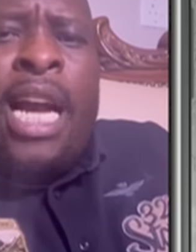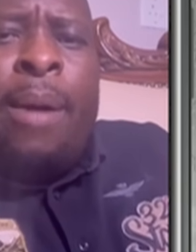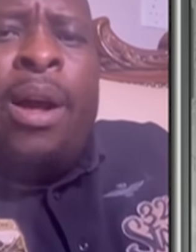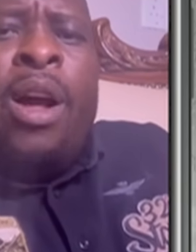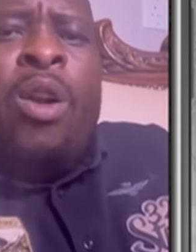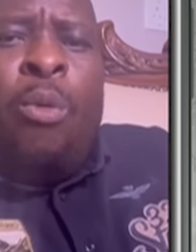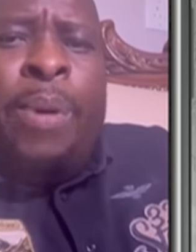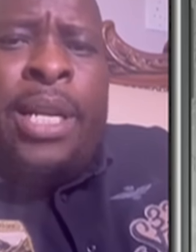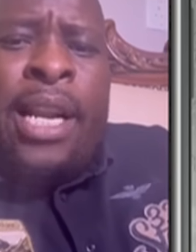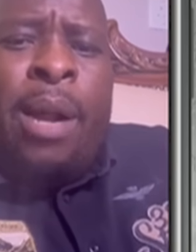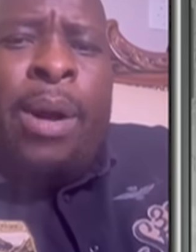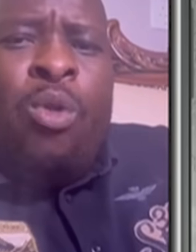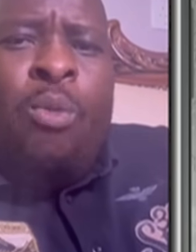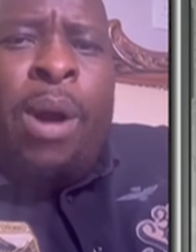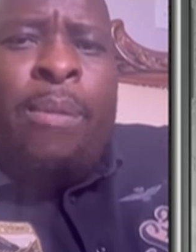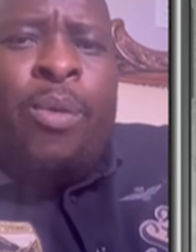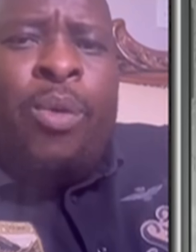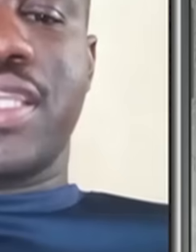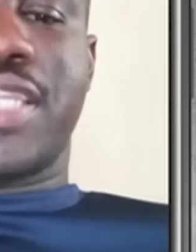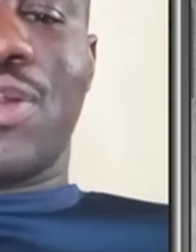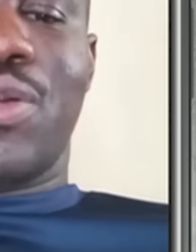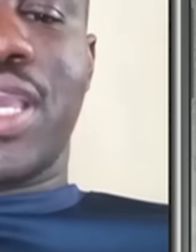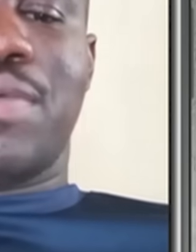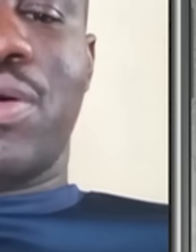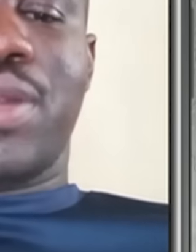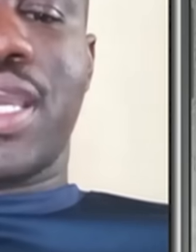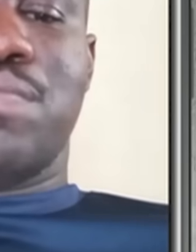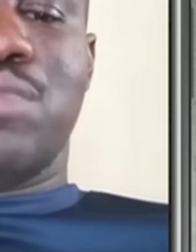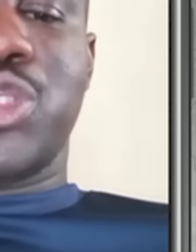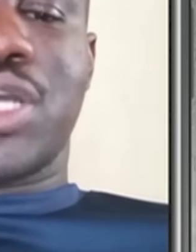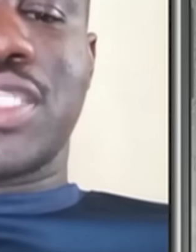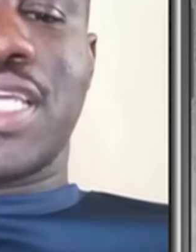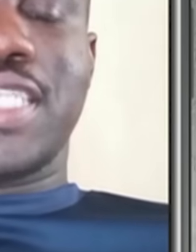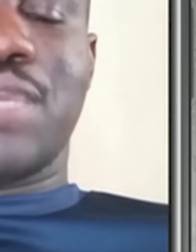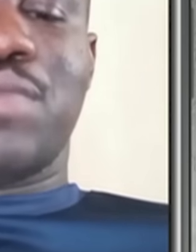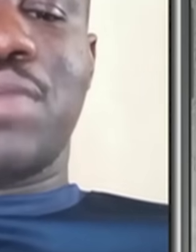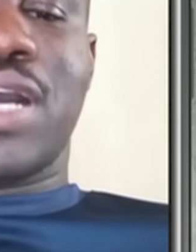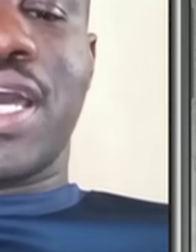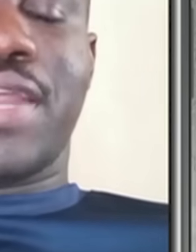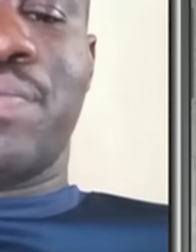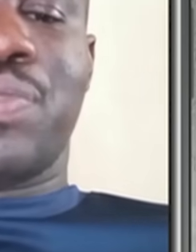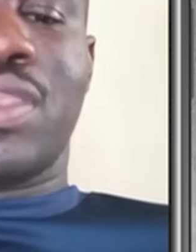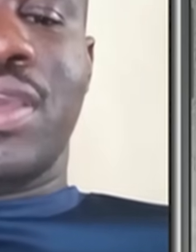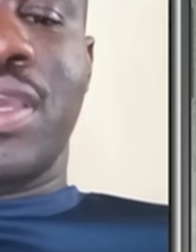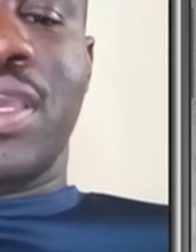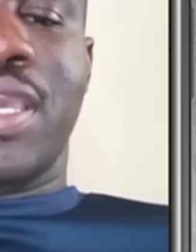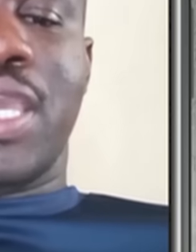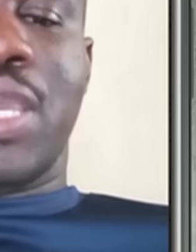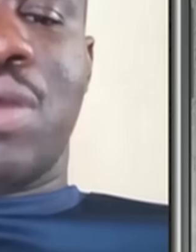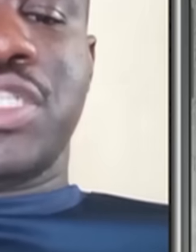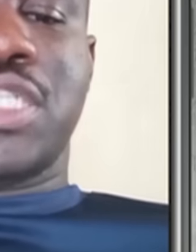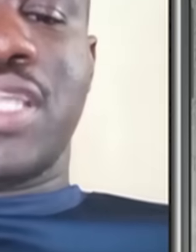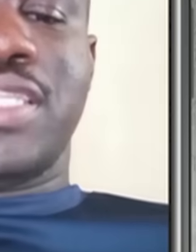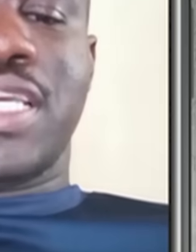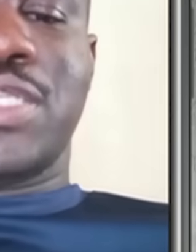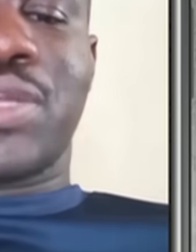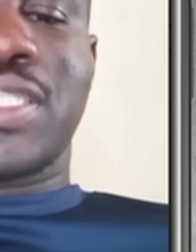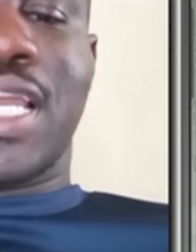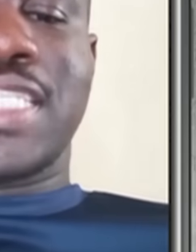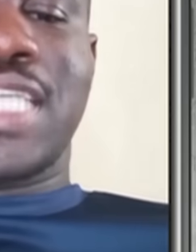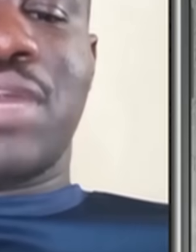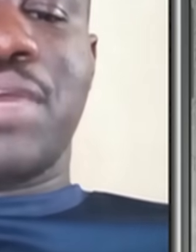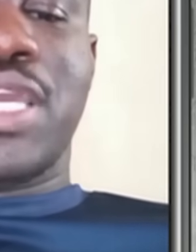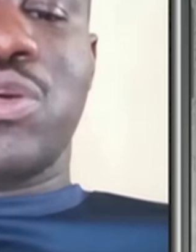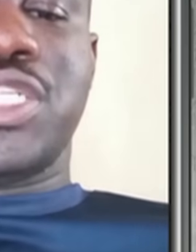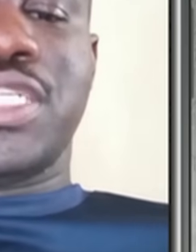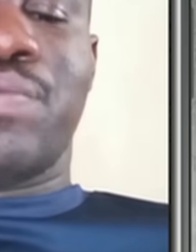phediše setšhaba le go phedišana le ba di-Uber ka moka. Tharollo e ka ba gona ge mmušo ka tsena seemo ka bogare wa bontšha bora di-taxi gore tsela